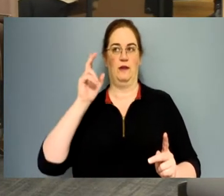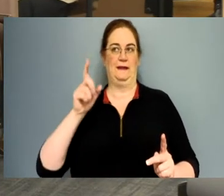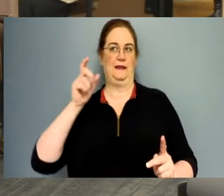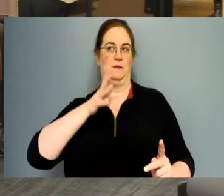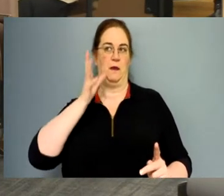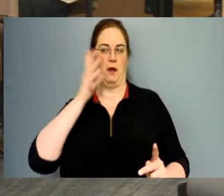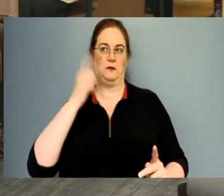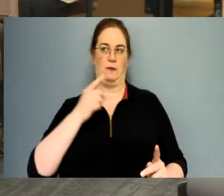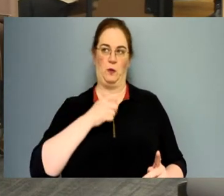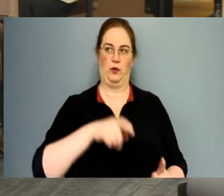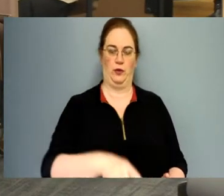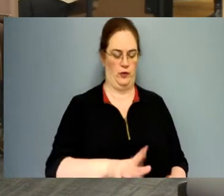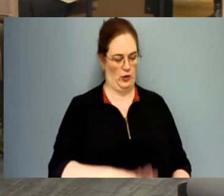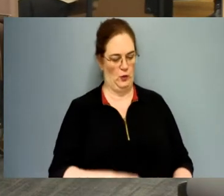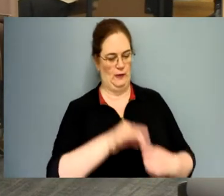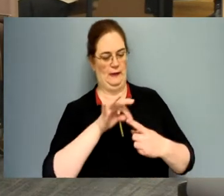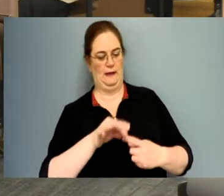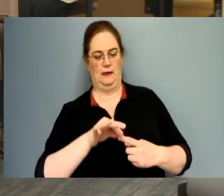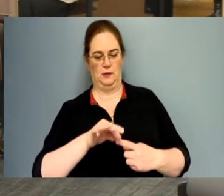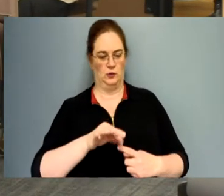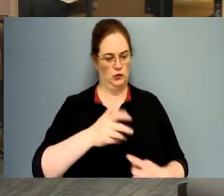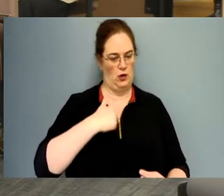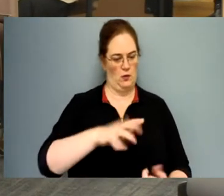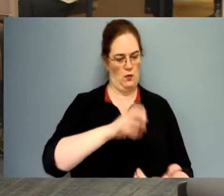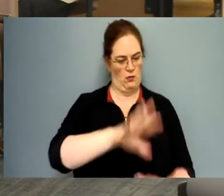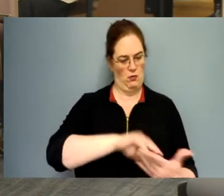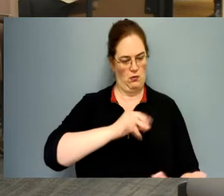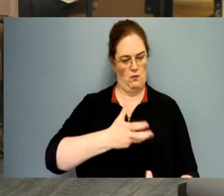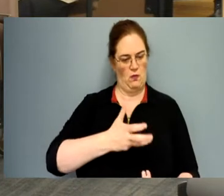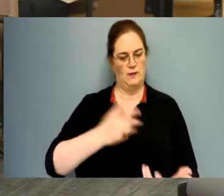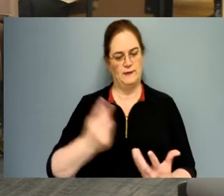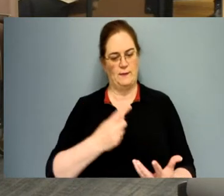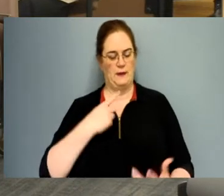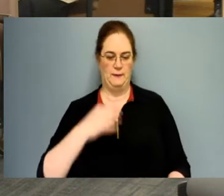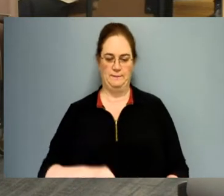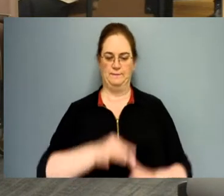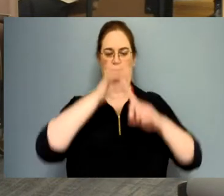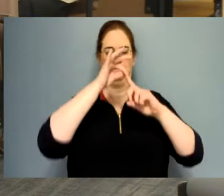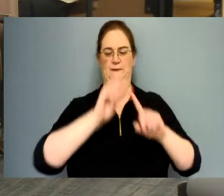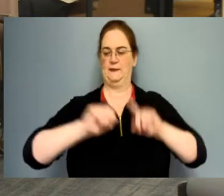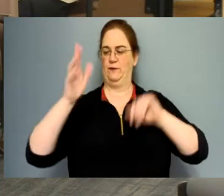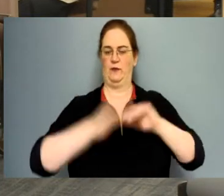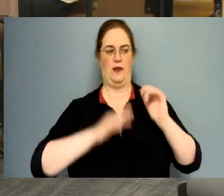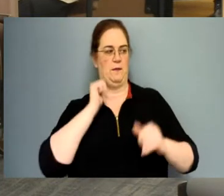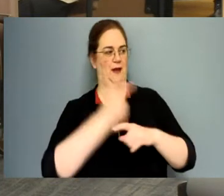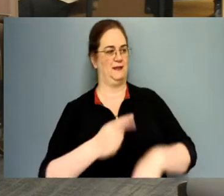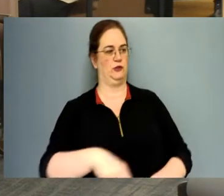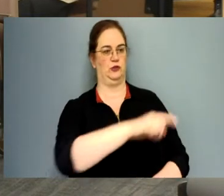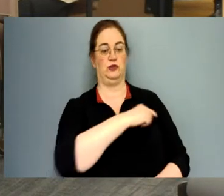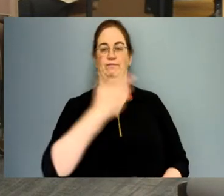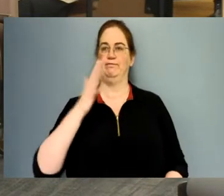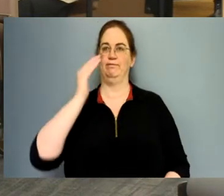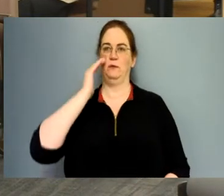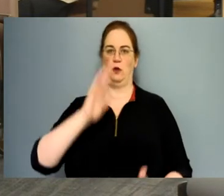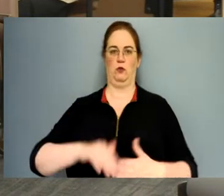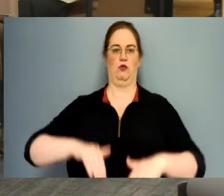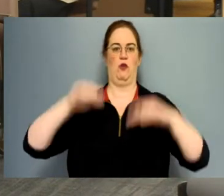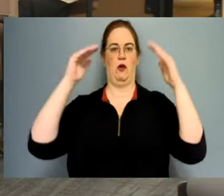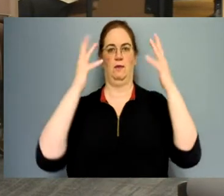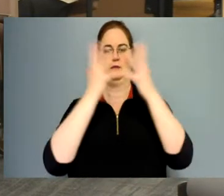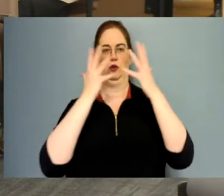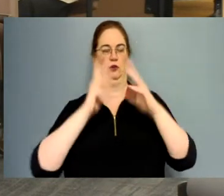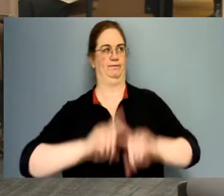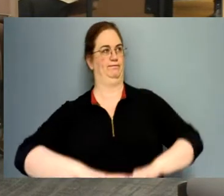them, for their uniqueness was what I wished to copy, something to make me stand out from my sisters. I didn't know then I would grow up to look nothing like